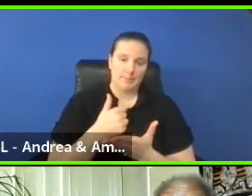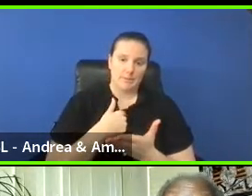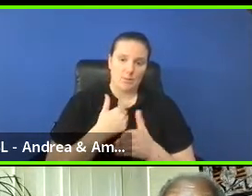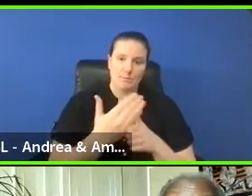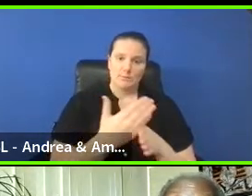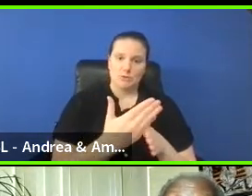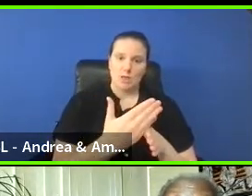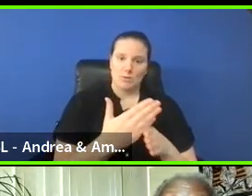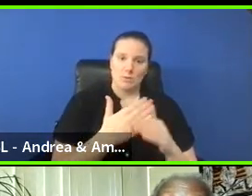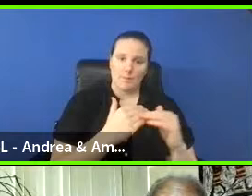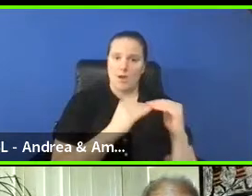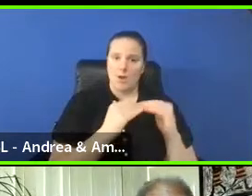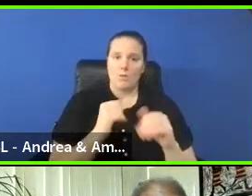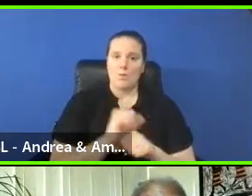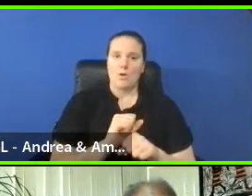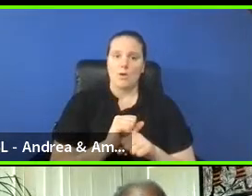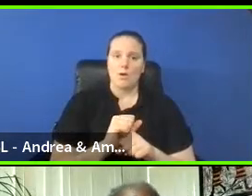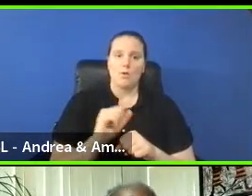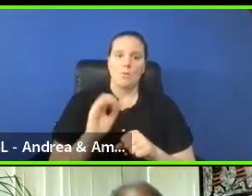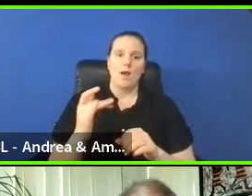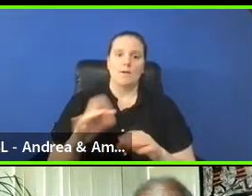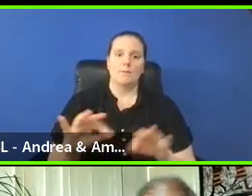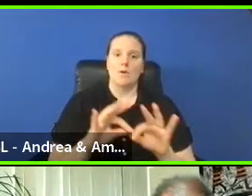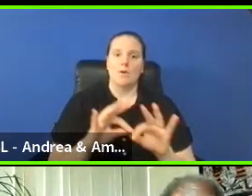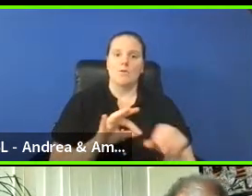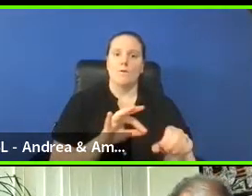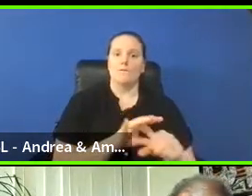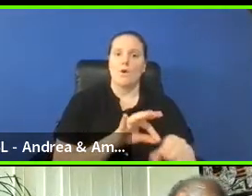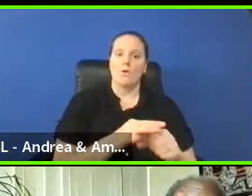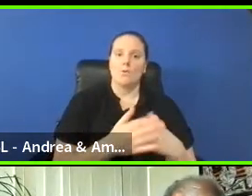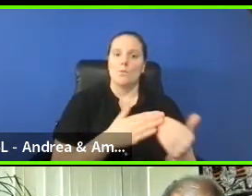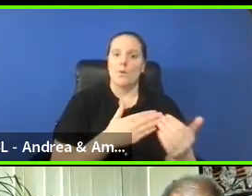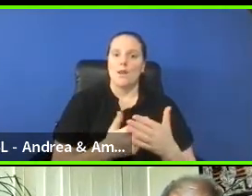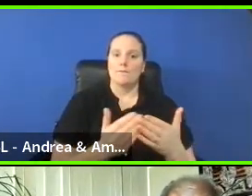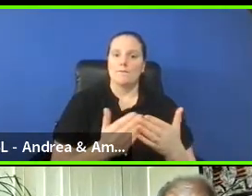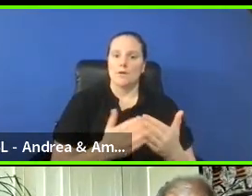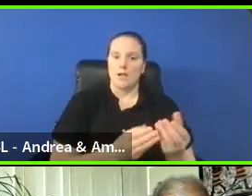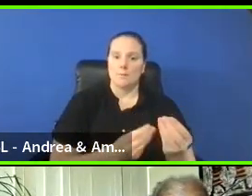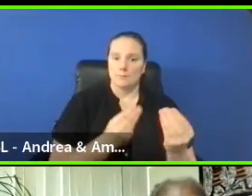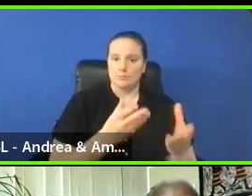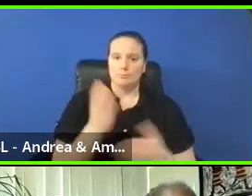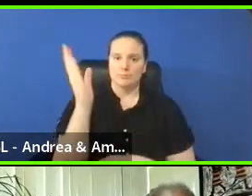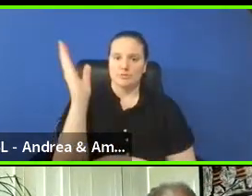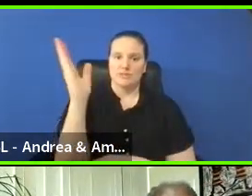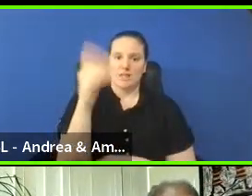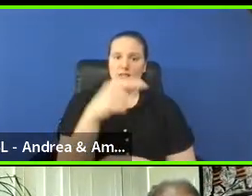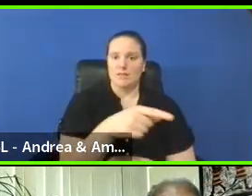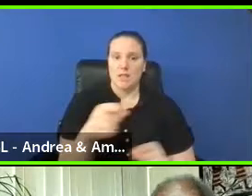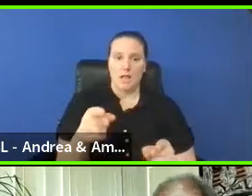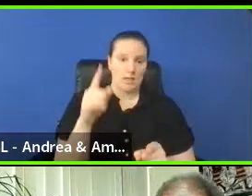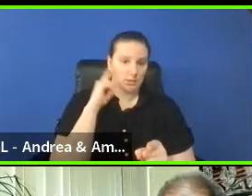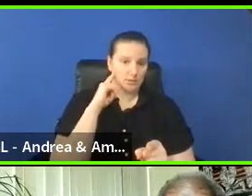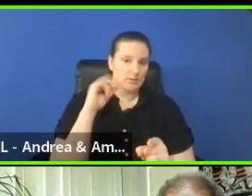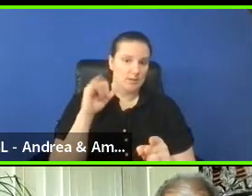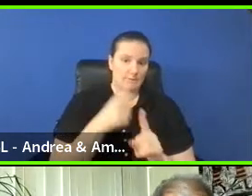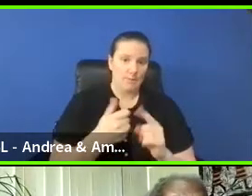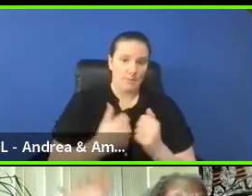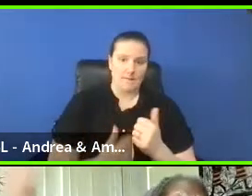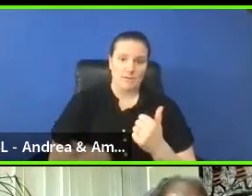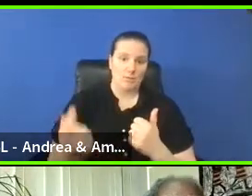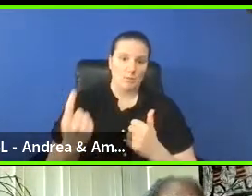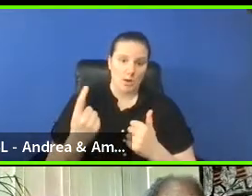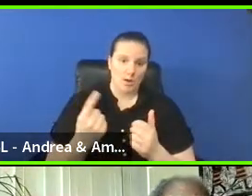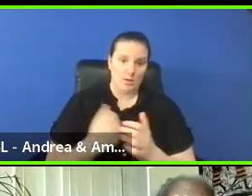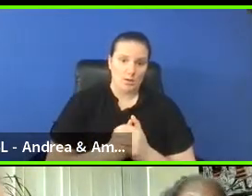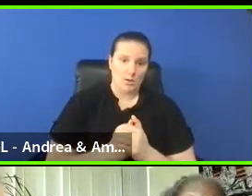my colleagues why it's important for them to vote on whatever I present to them, right? Because they're hearing, just like we are from everybody, about,